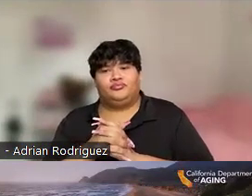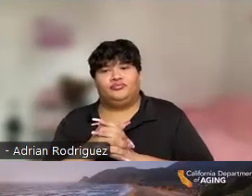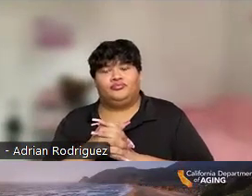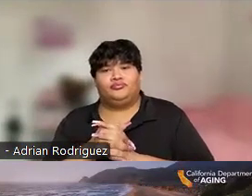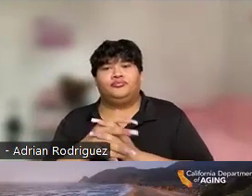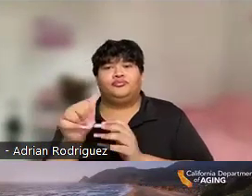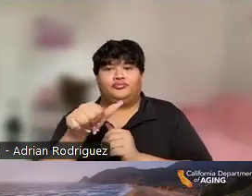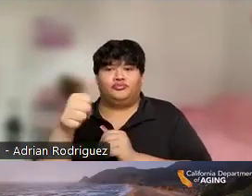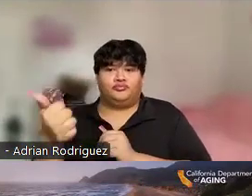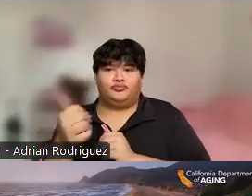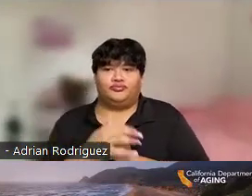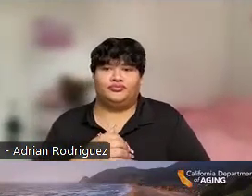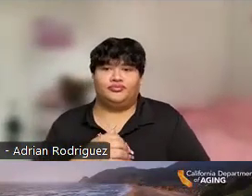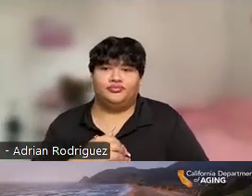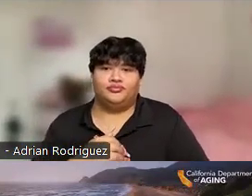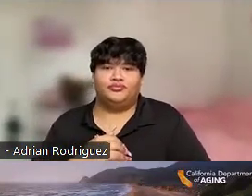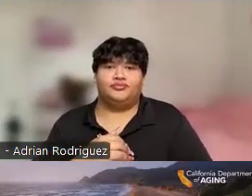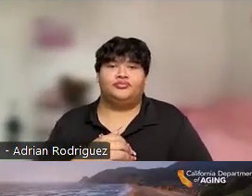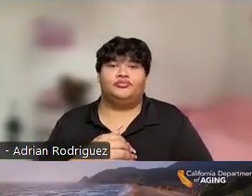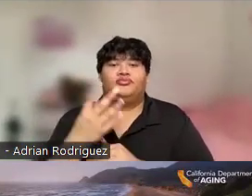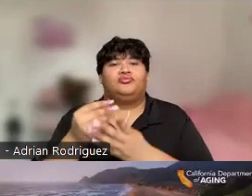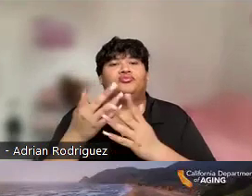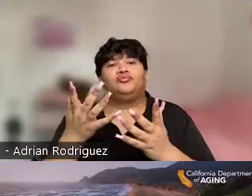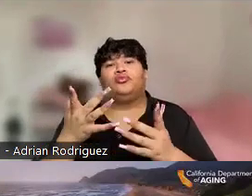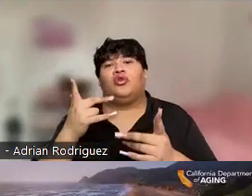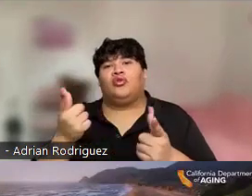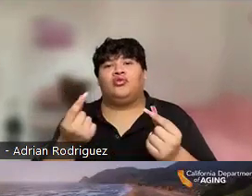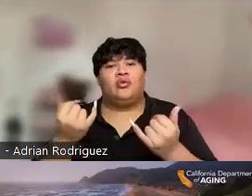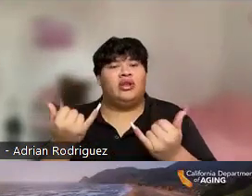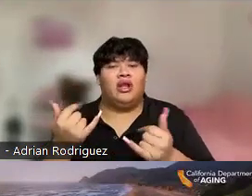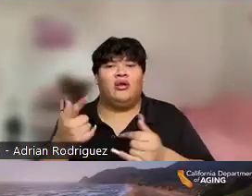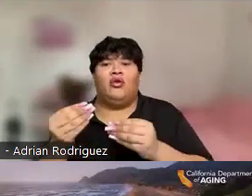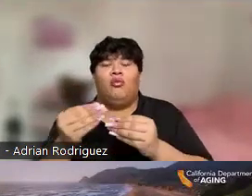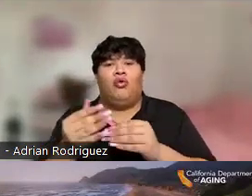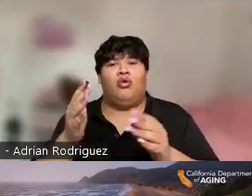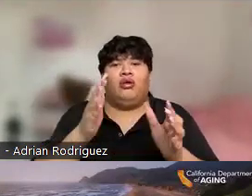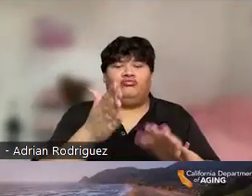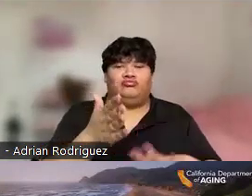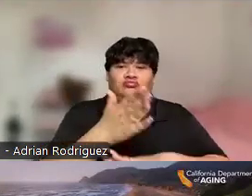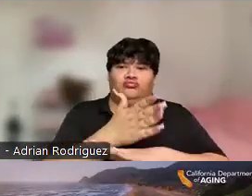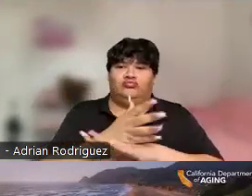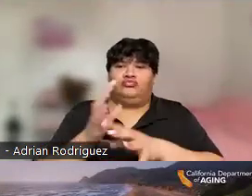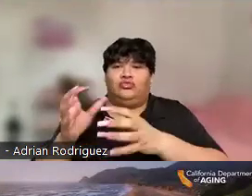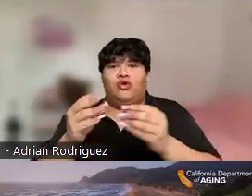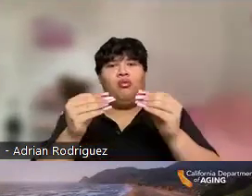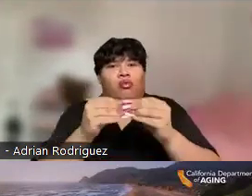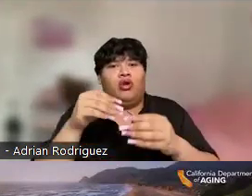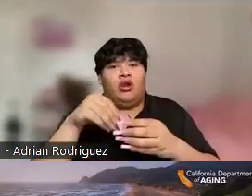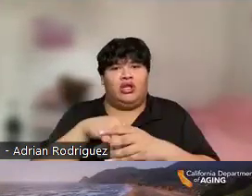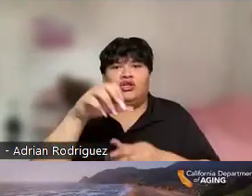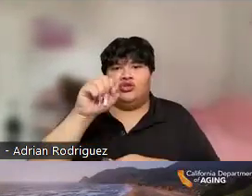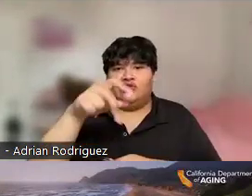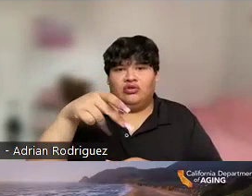Next slide. So the redesigned site will roll out in phases. It'll start late this spring or early summer. We're